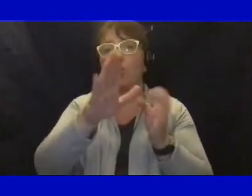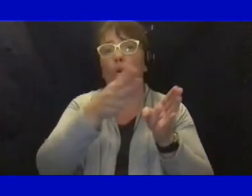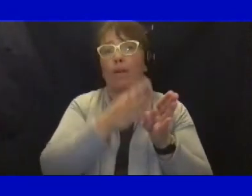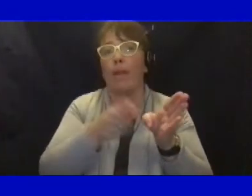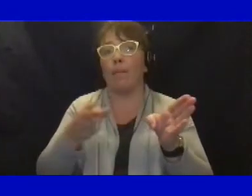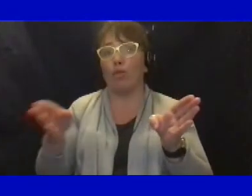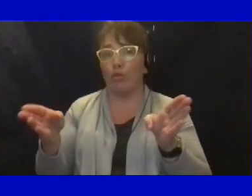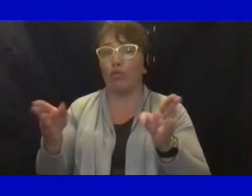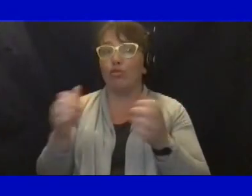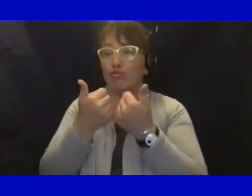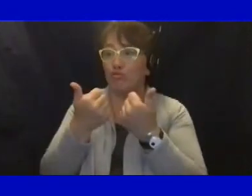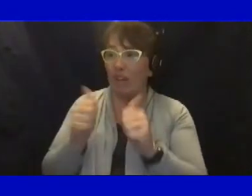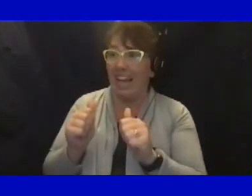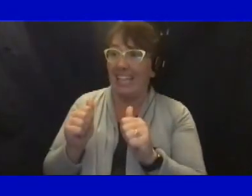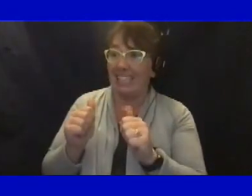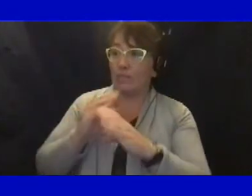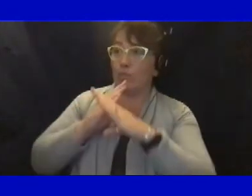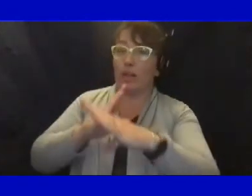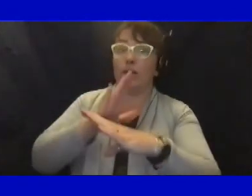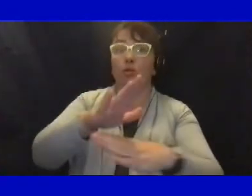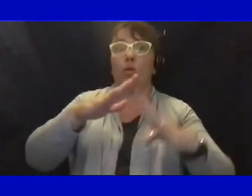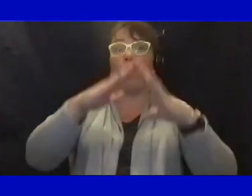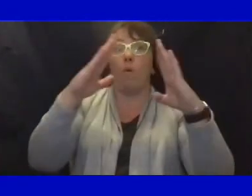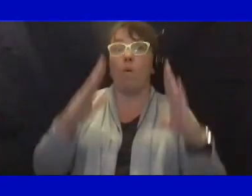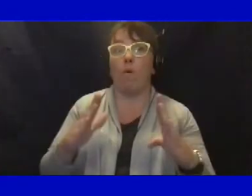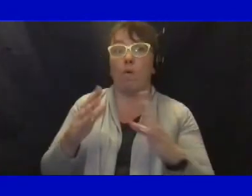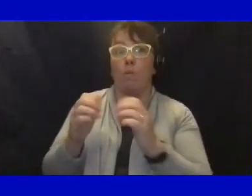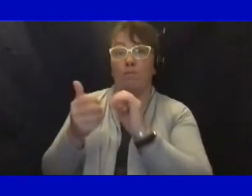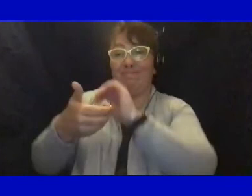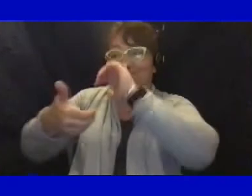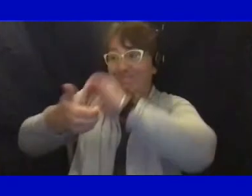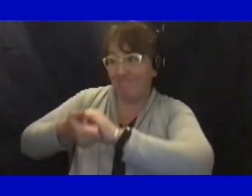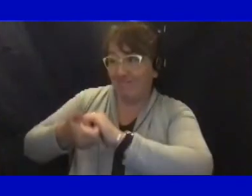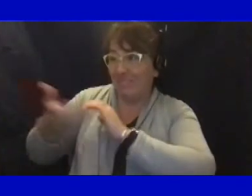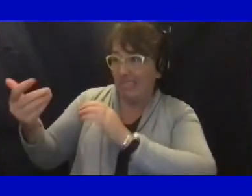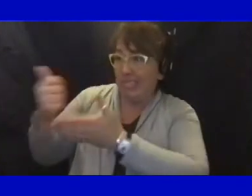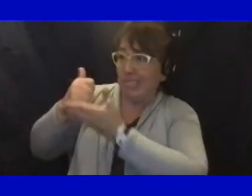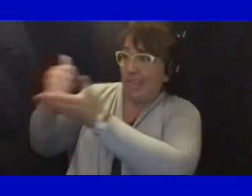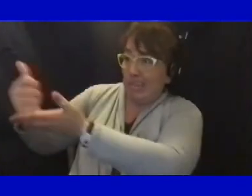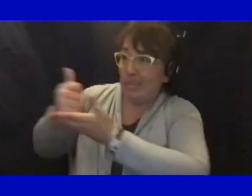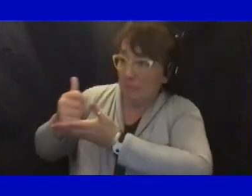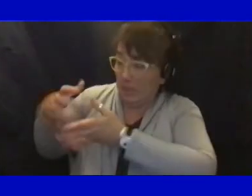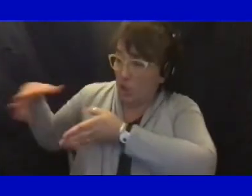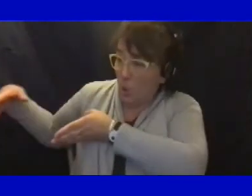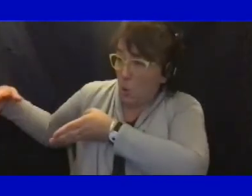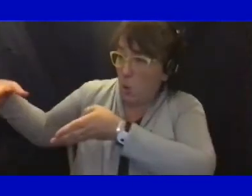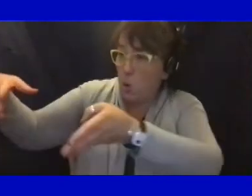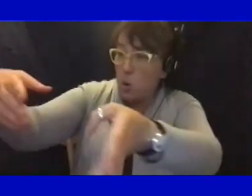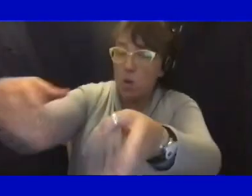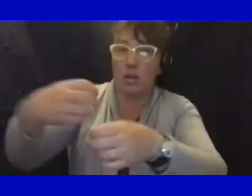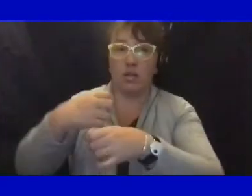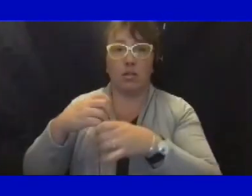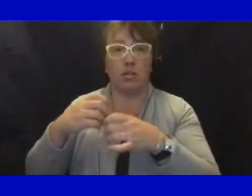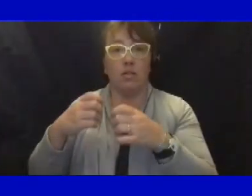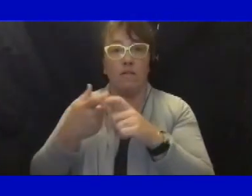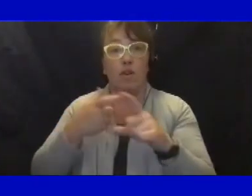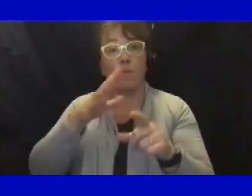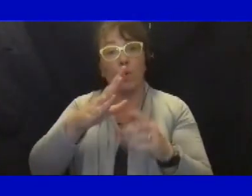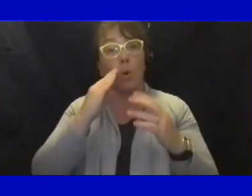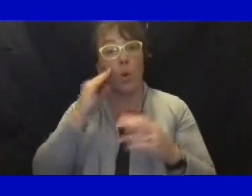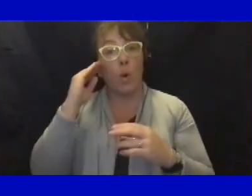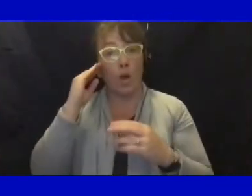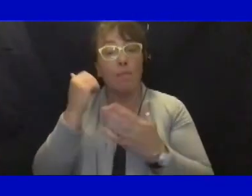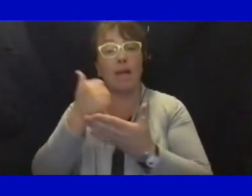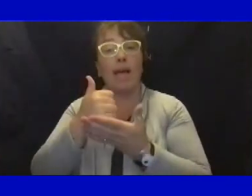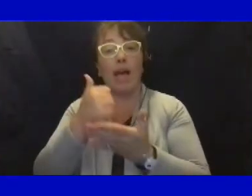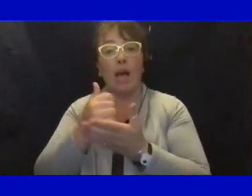do is protect your home. If you create flow-through areas through your lot, you can keep the water away from your home and let it move safely through your